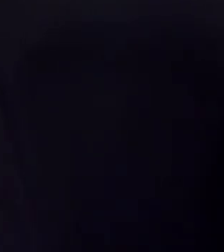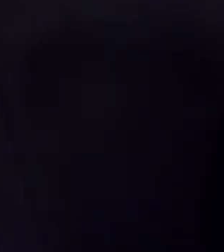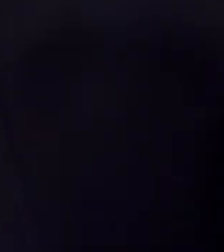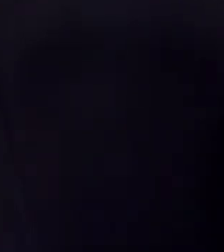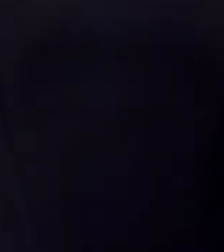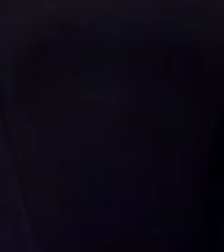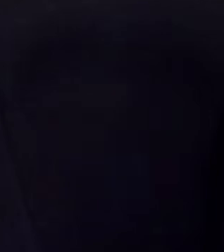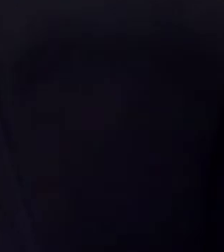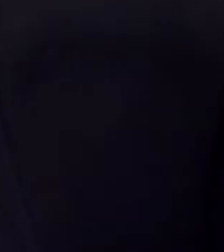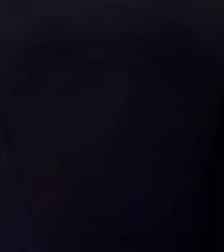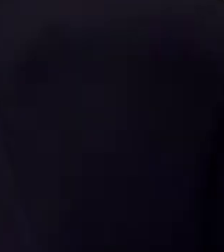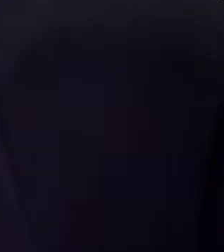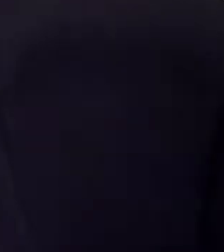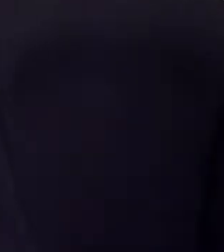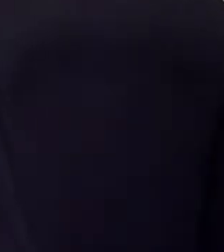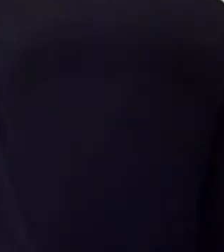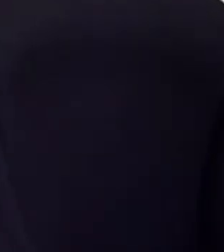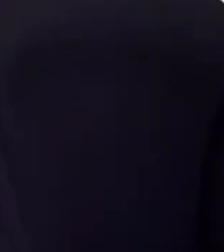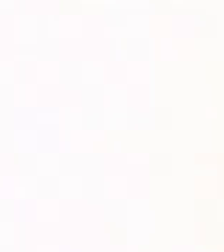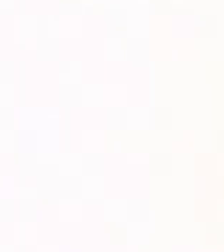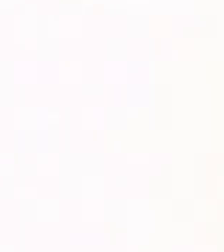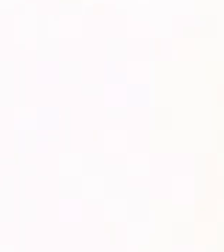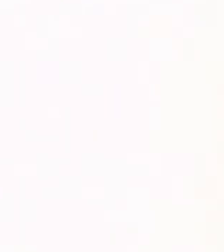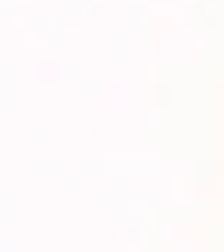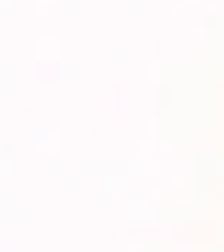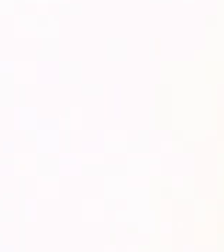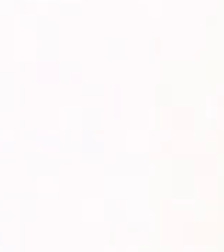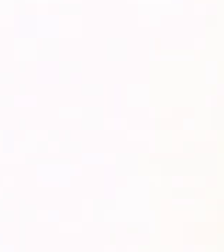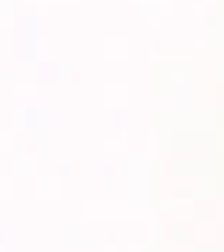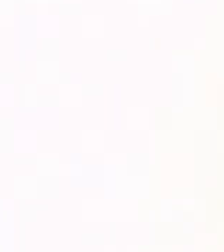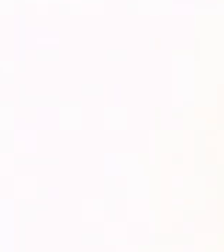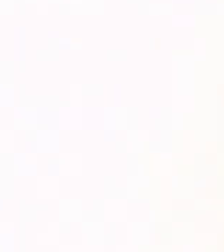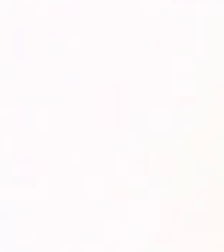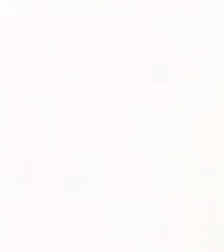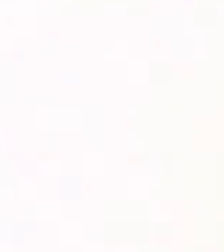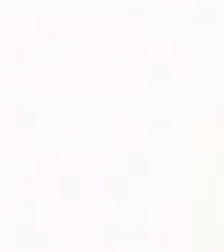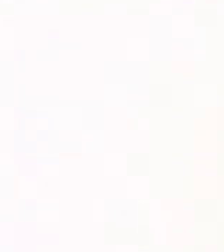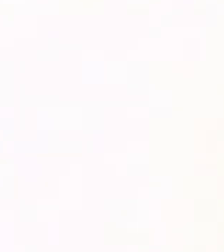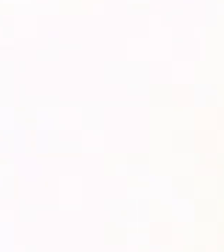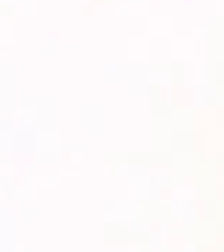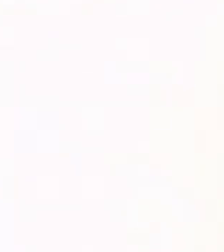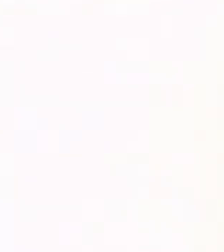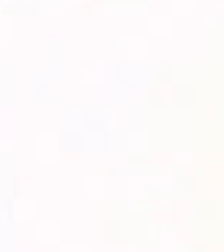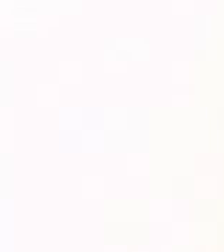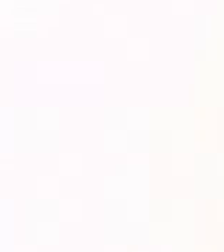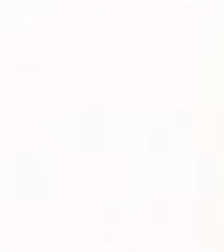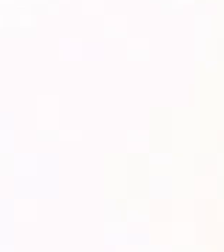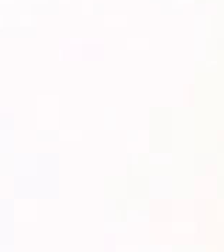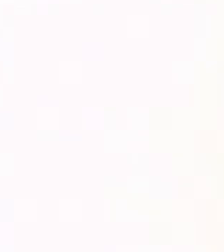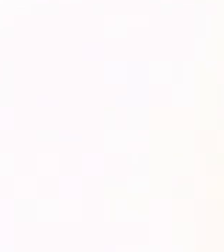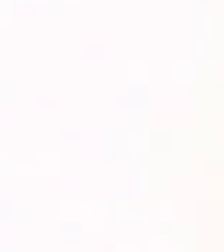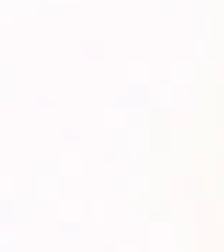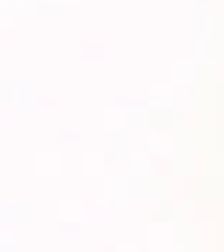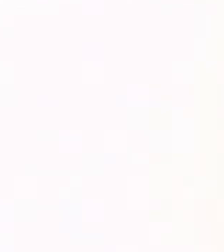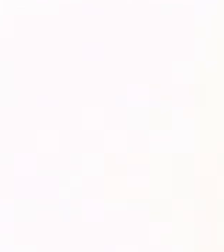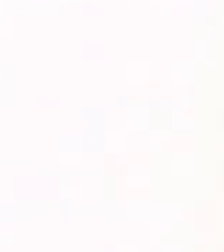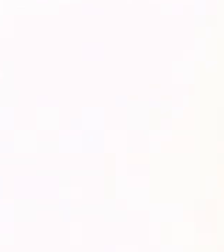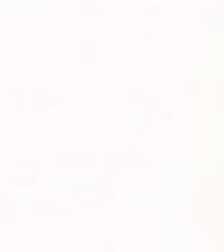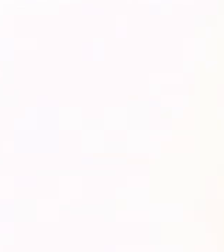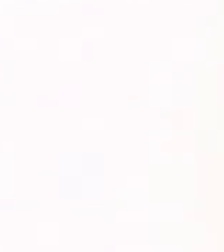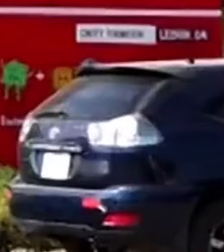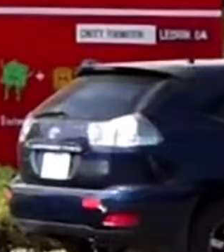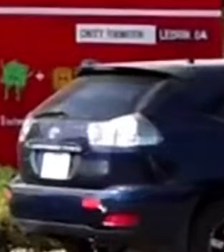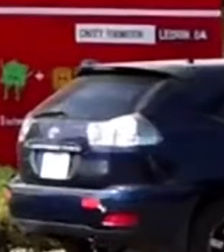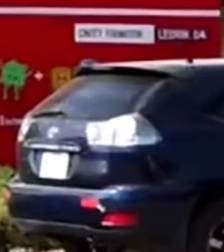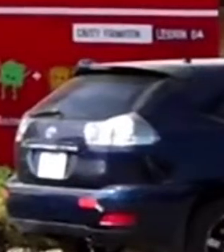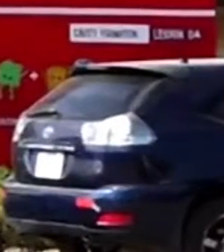the distance, especially the lower section, we make sure that they come in the morning. And that 1x3